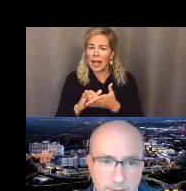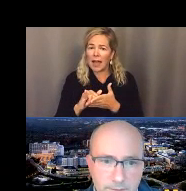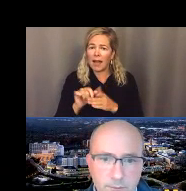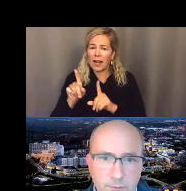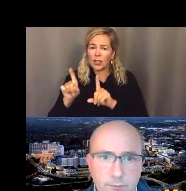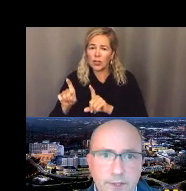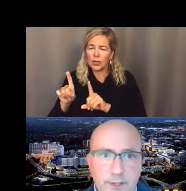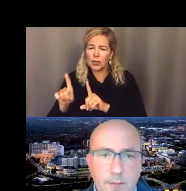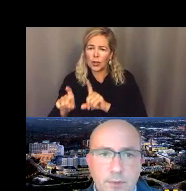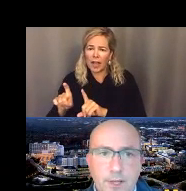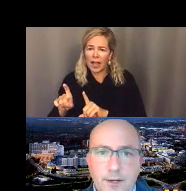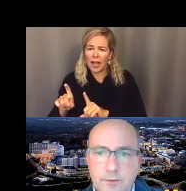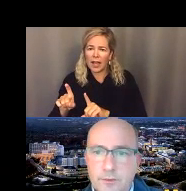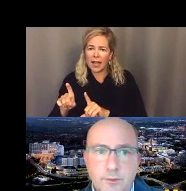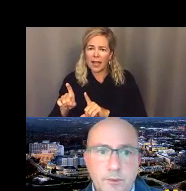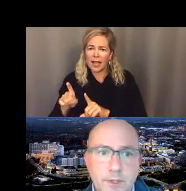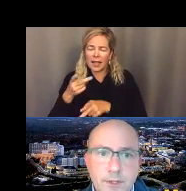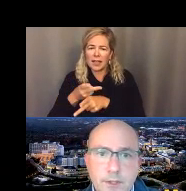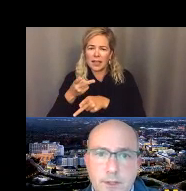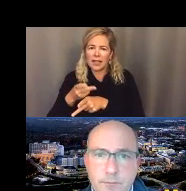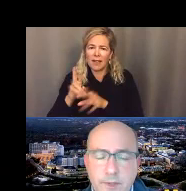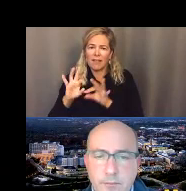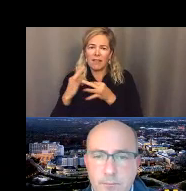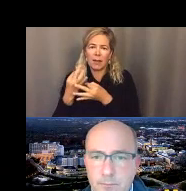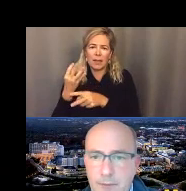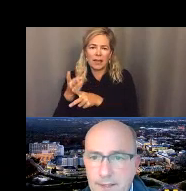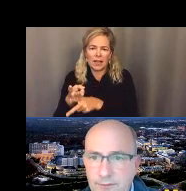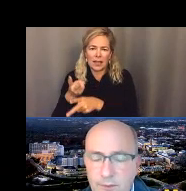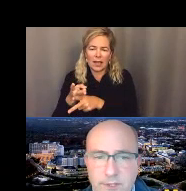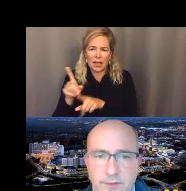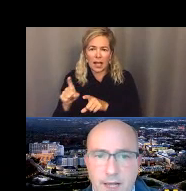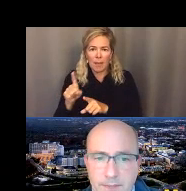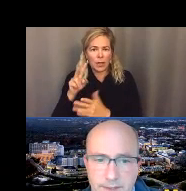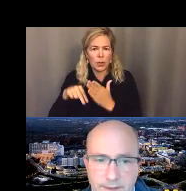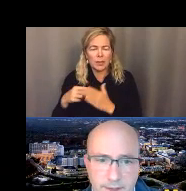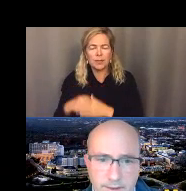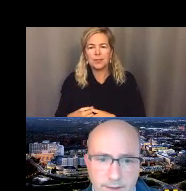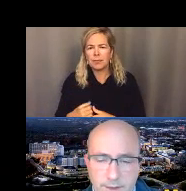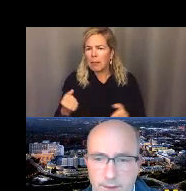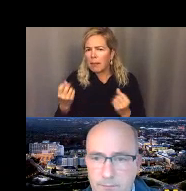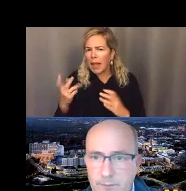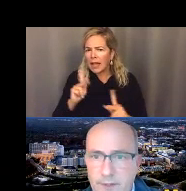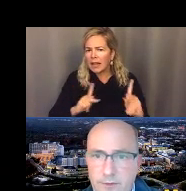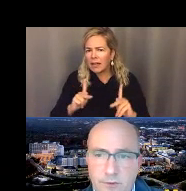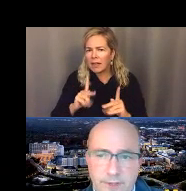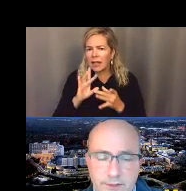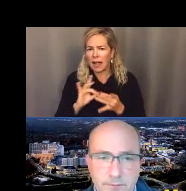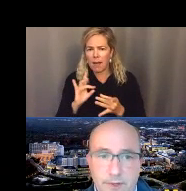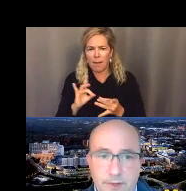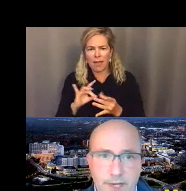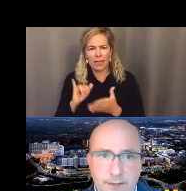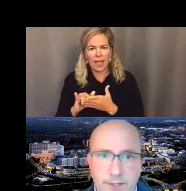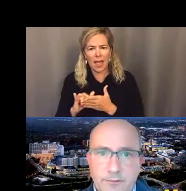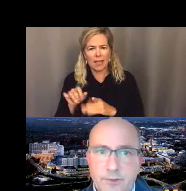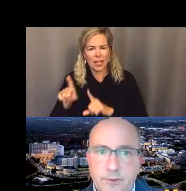I'm gonna read a couple out to you. Many folks have commented that the survey seemed